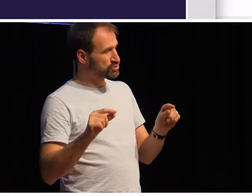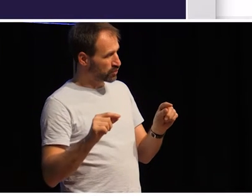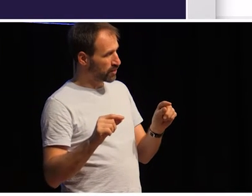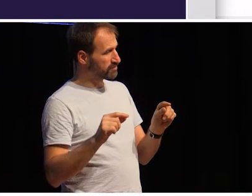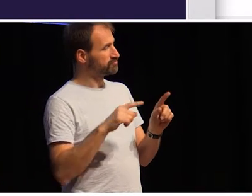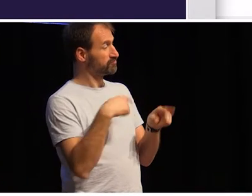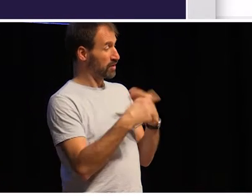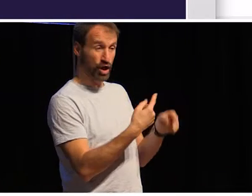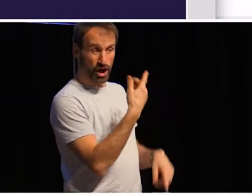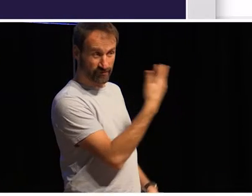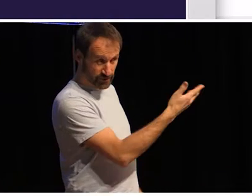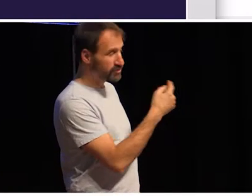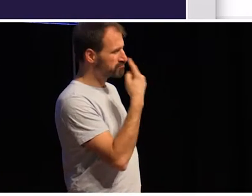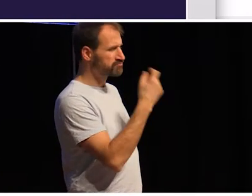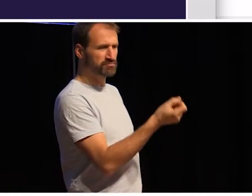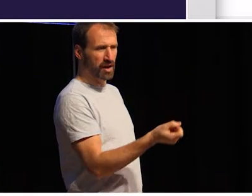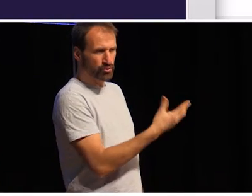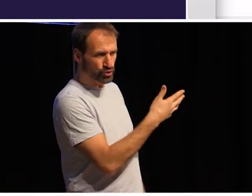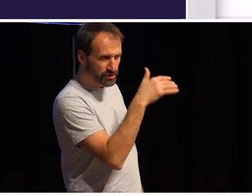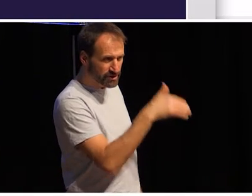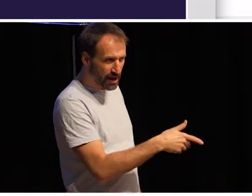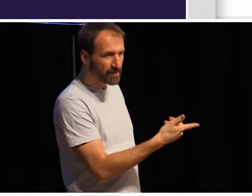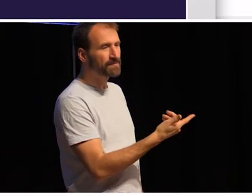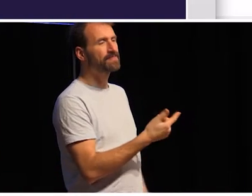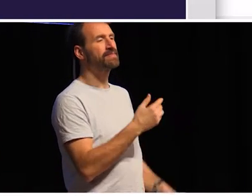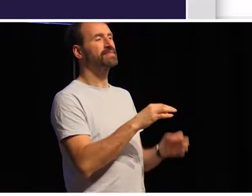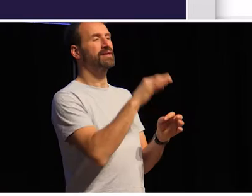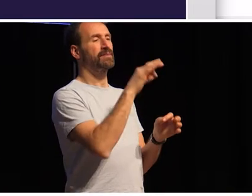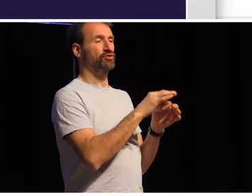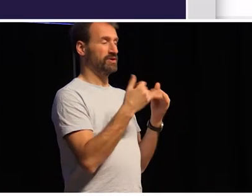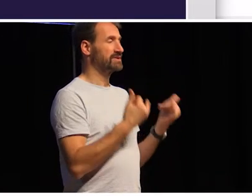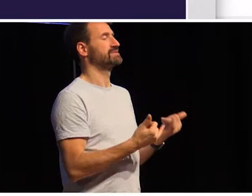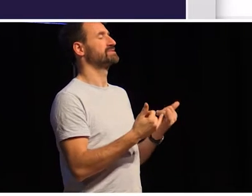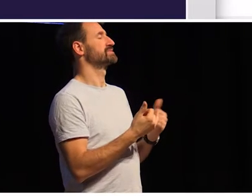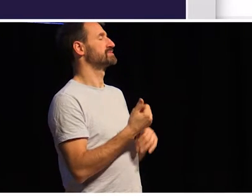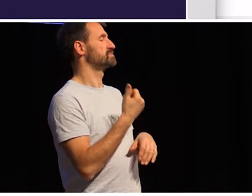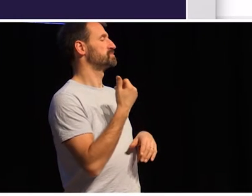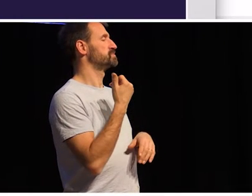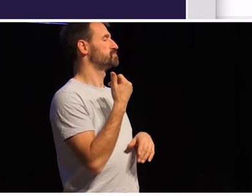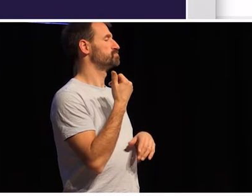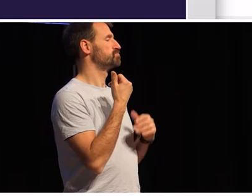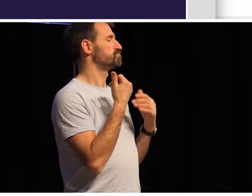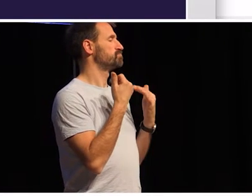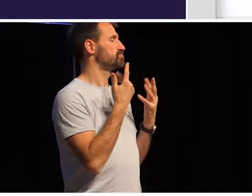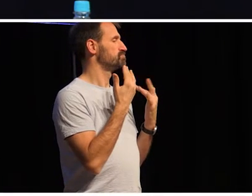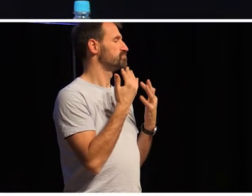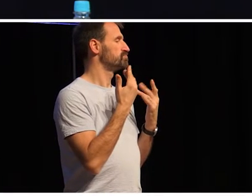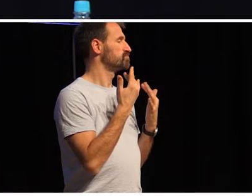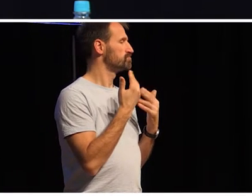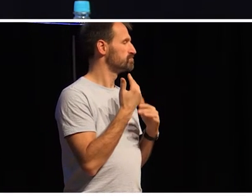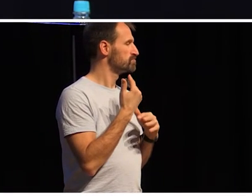here. And it says the current temperature is 36 degrees, which